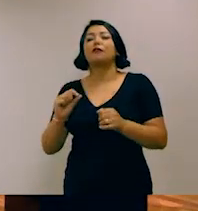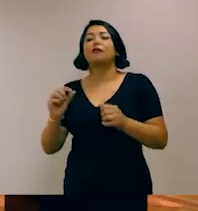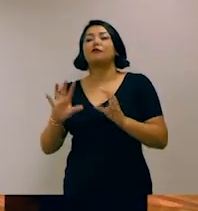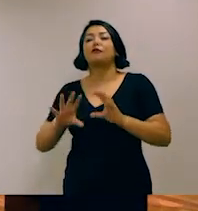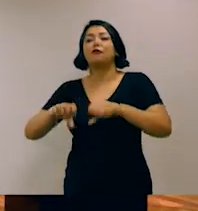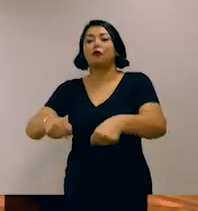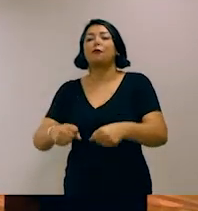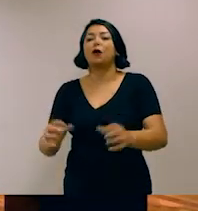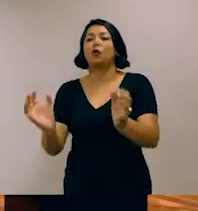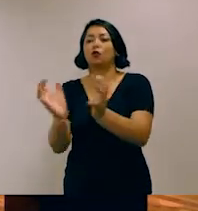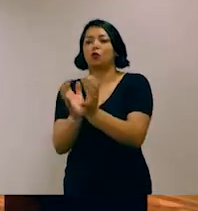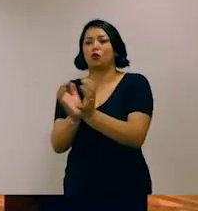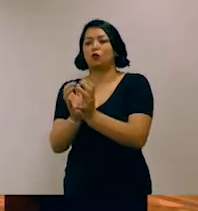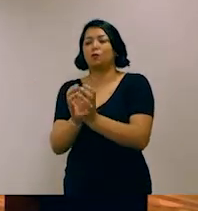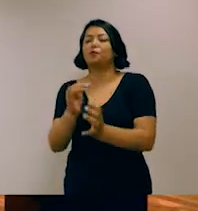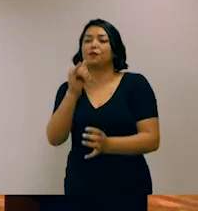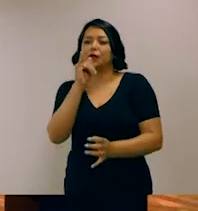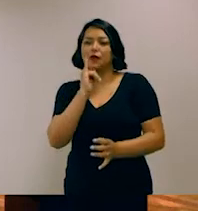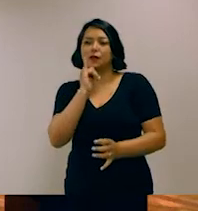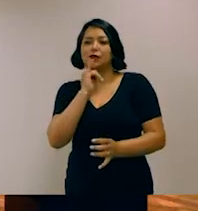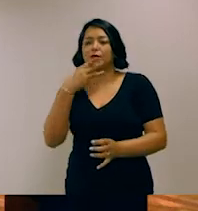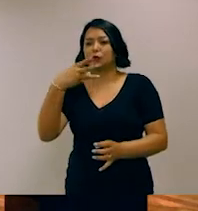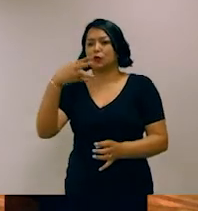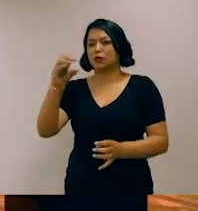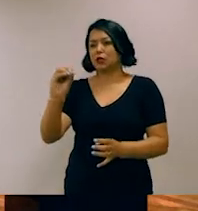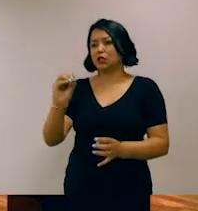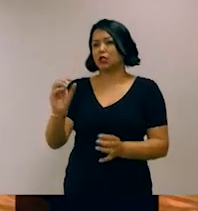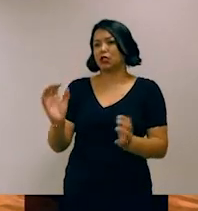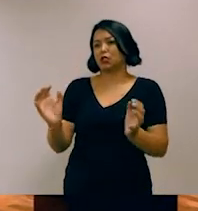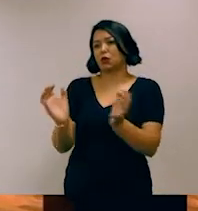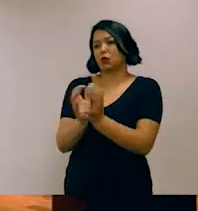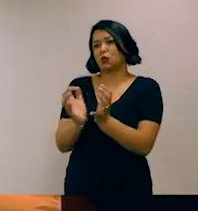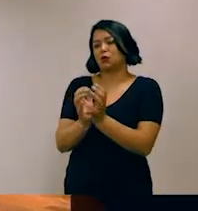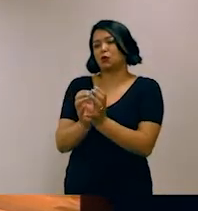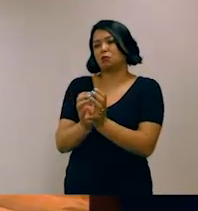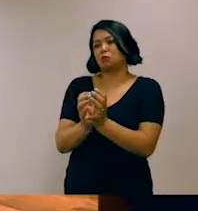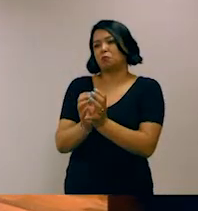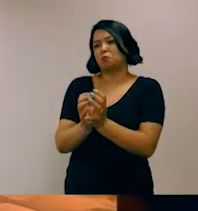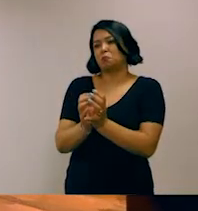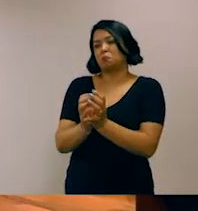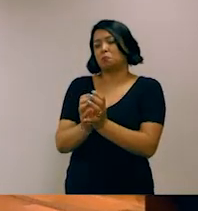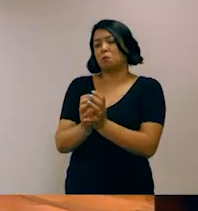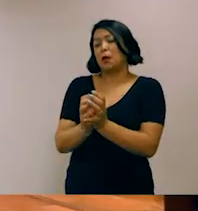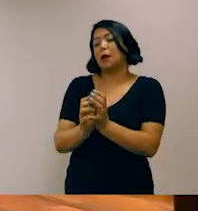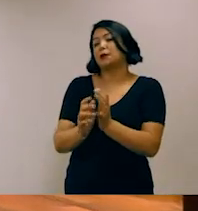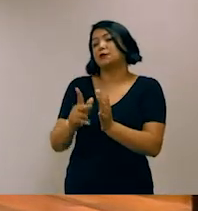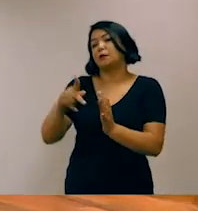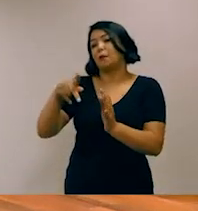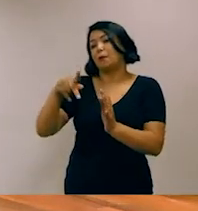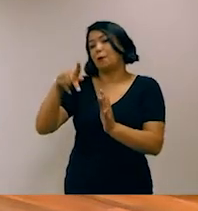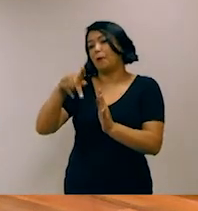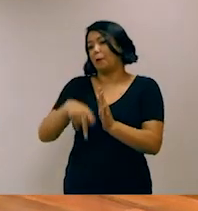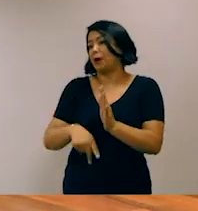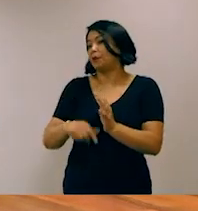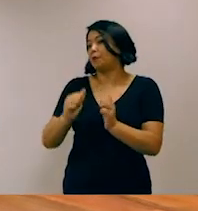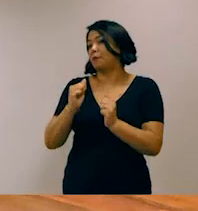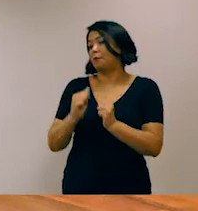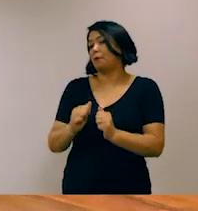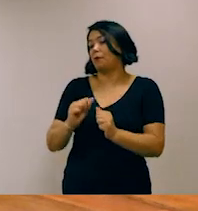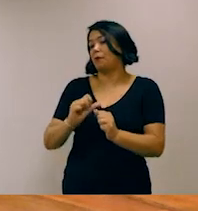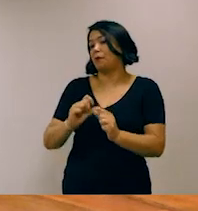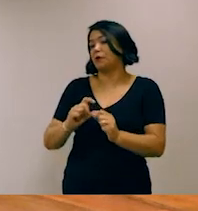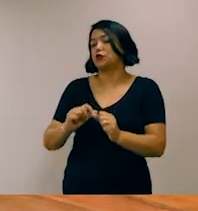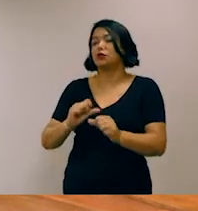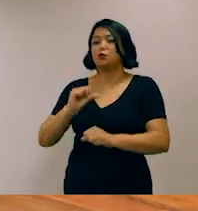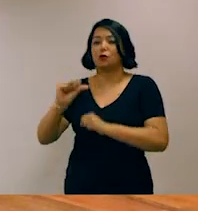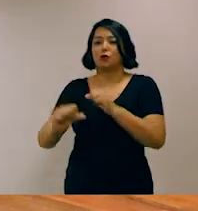cluster? So we established the number 30. But this parameter can go up or down. So we are